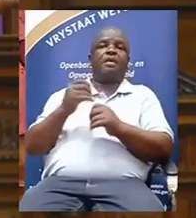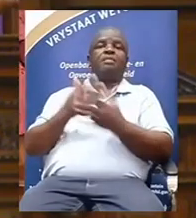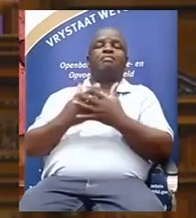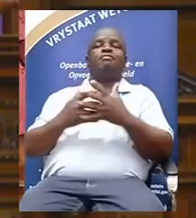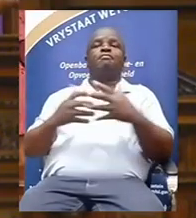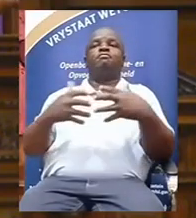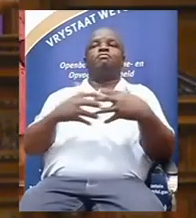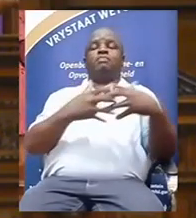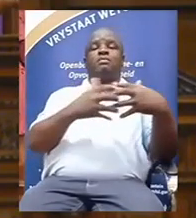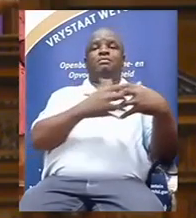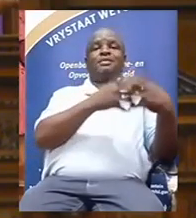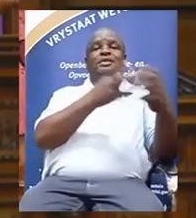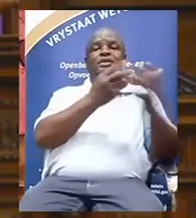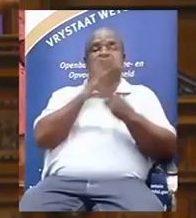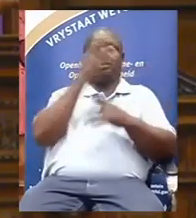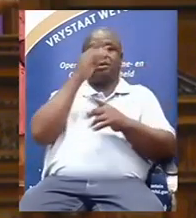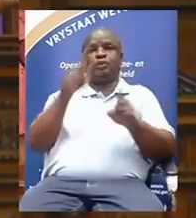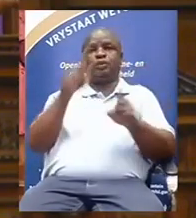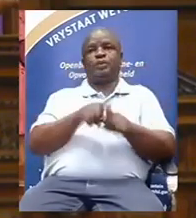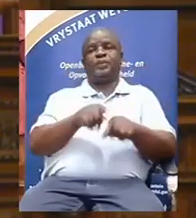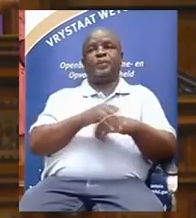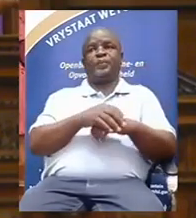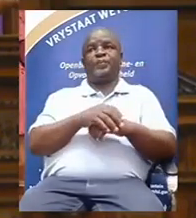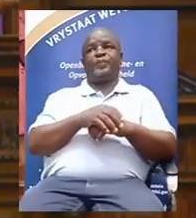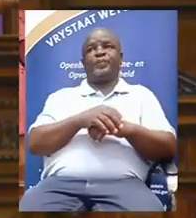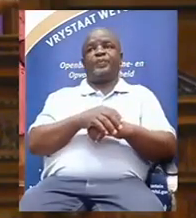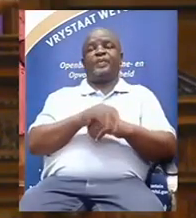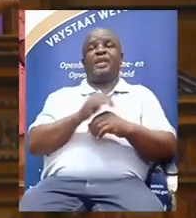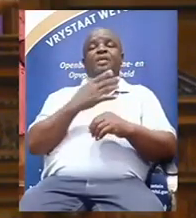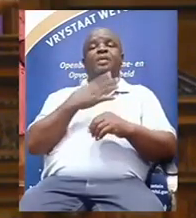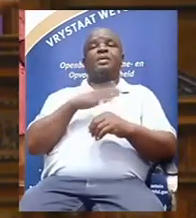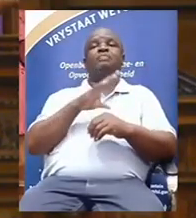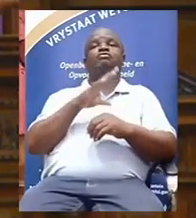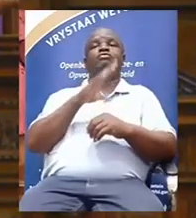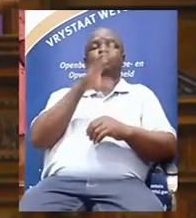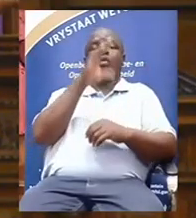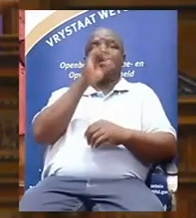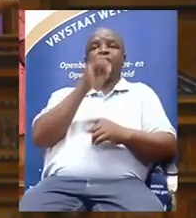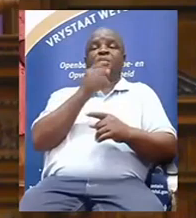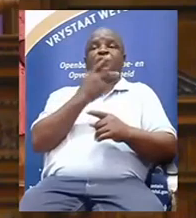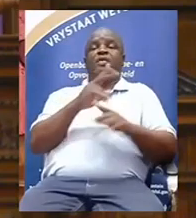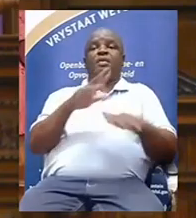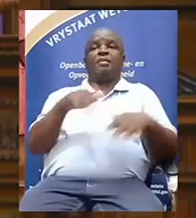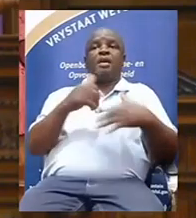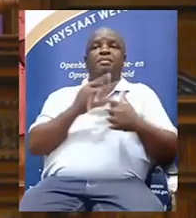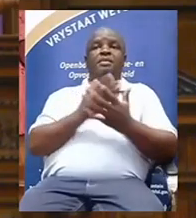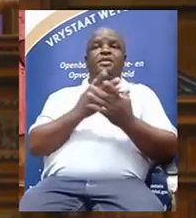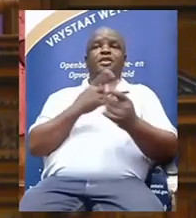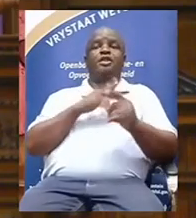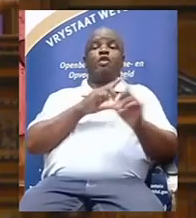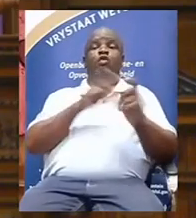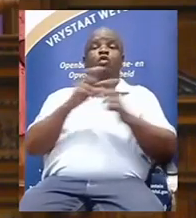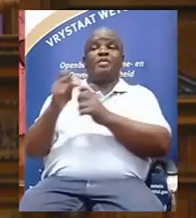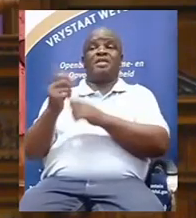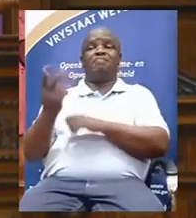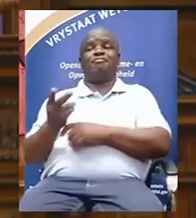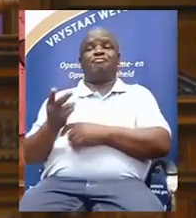related incidental matters. I wish to assure the House that both portfolio committees